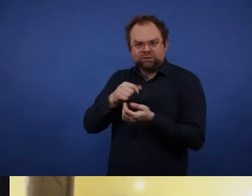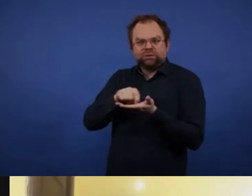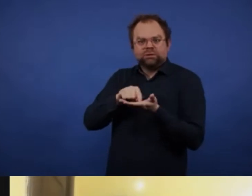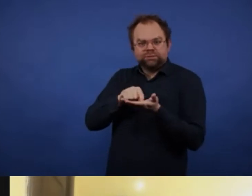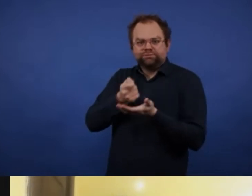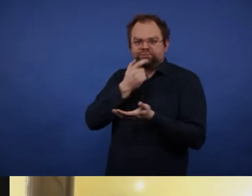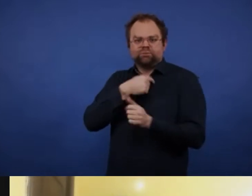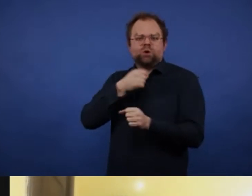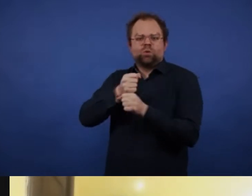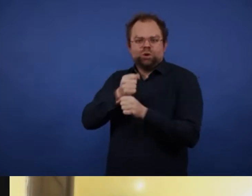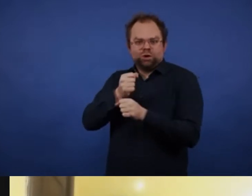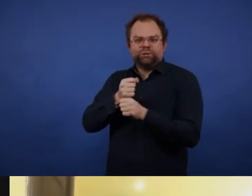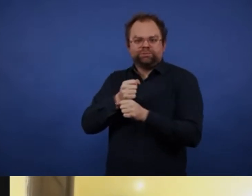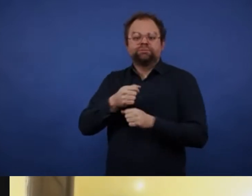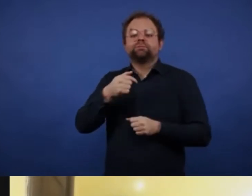Arabic, as you know.